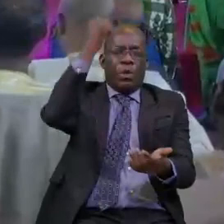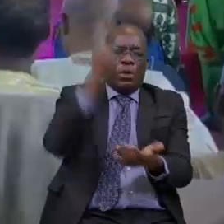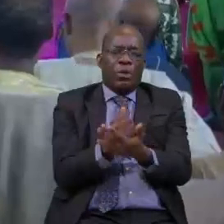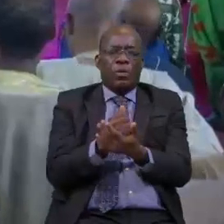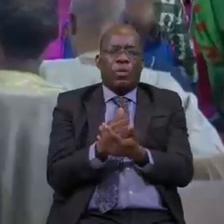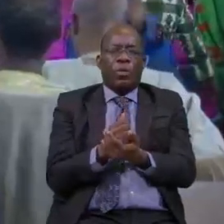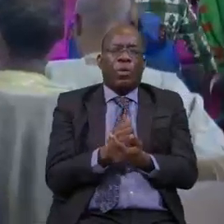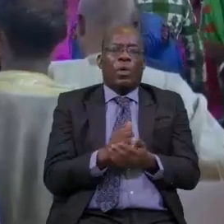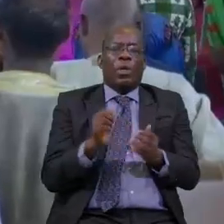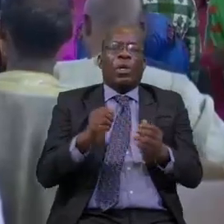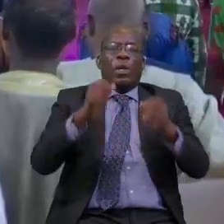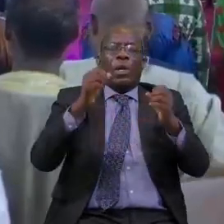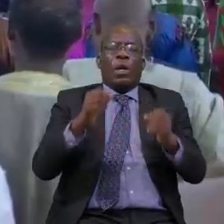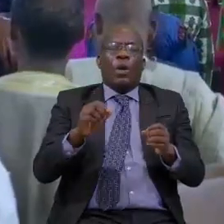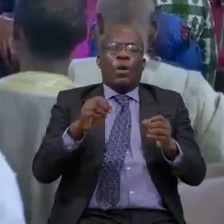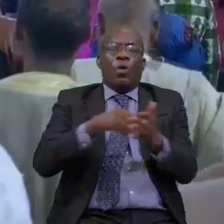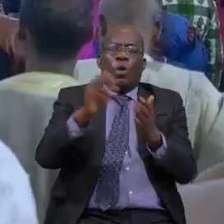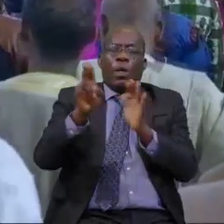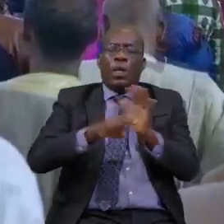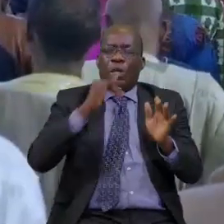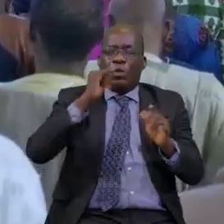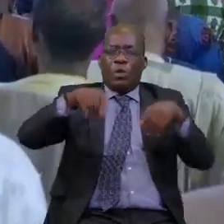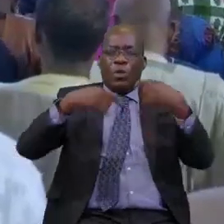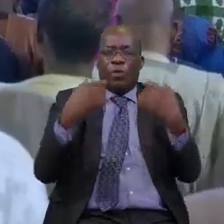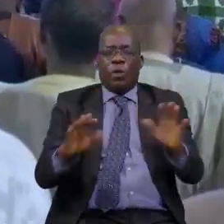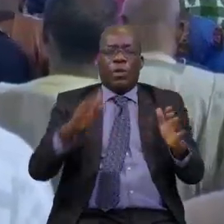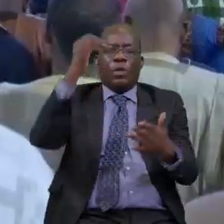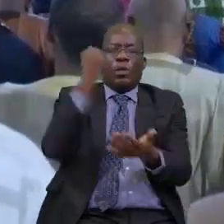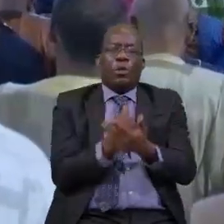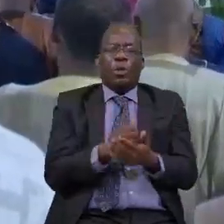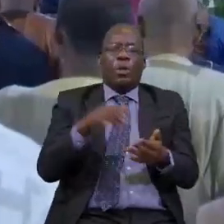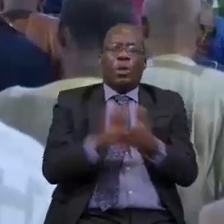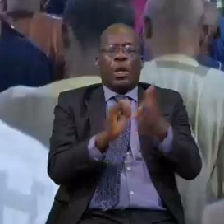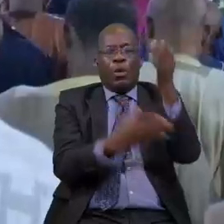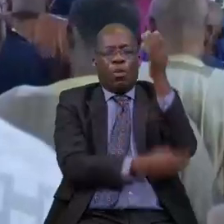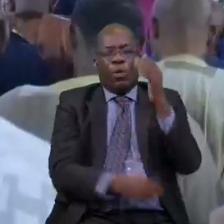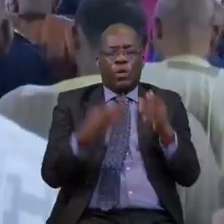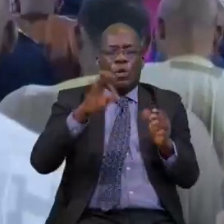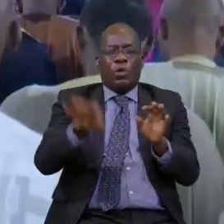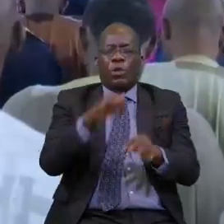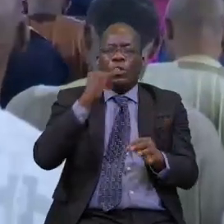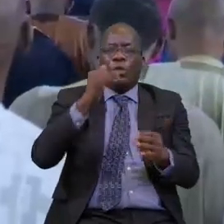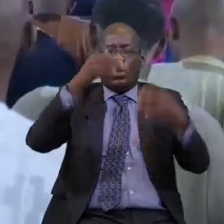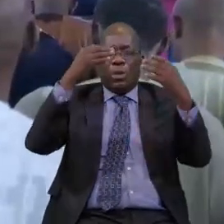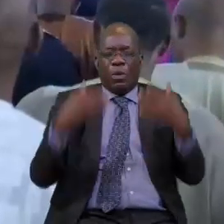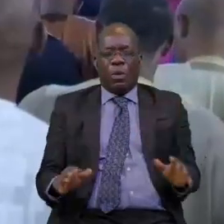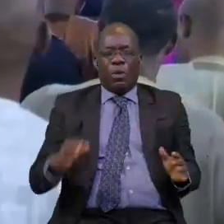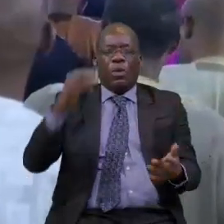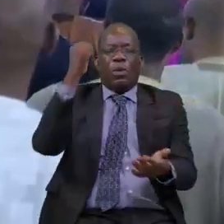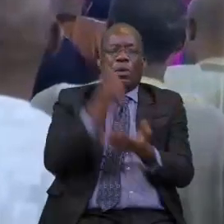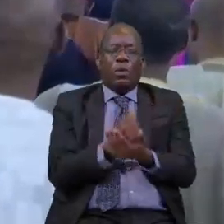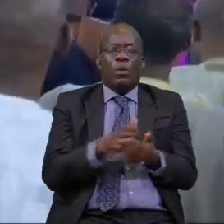Powerlessness is gone. The poverty of spirit is gone. Amen. And that